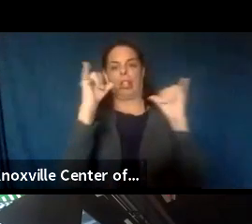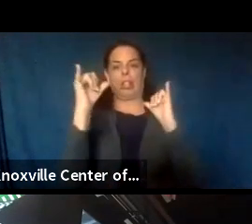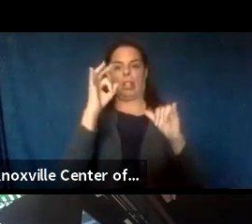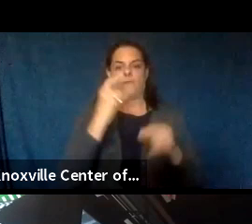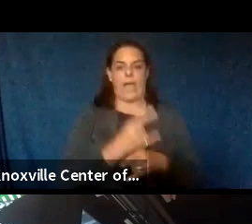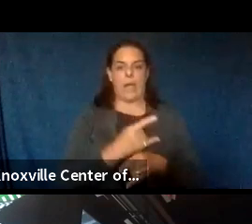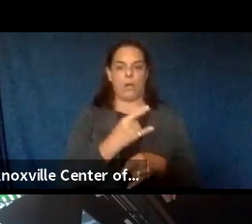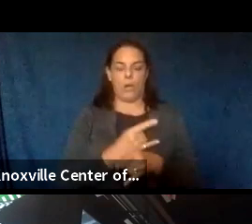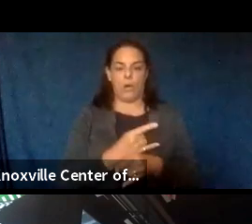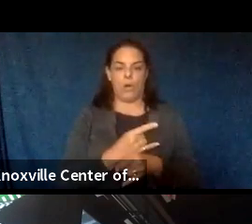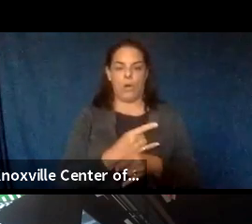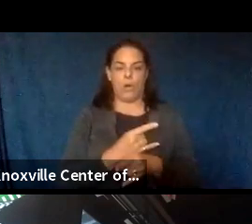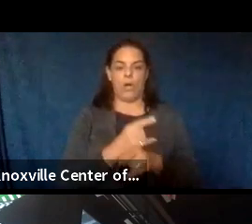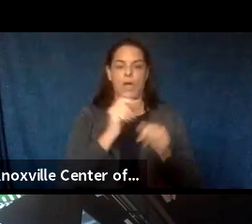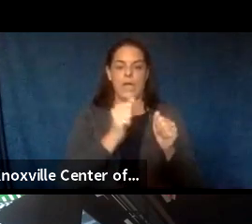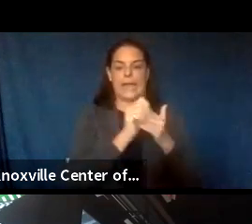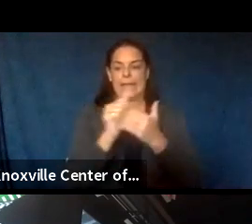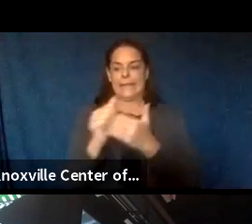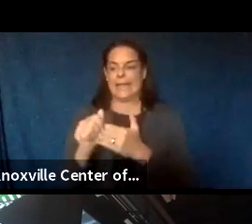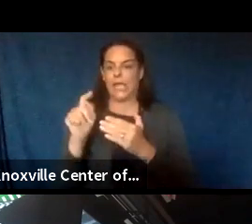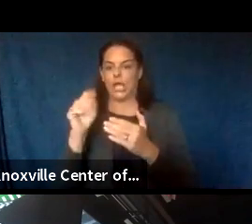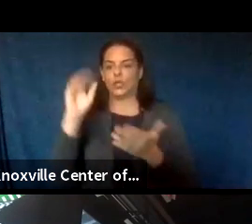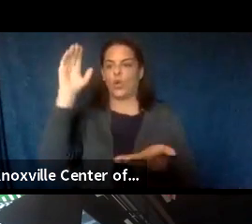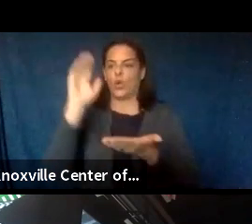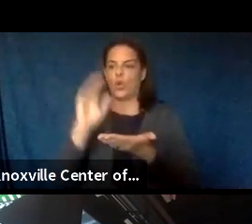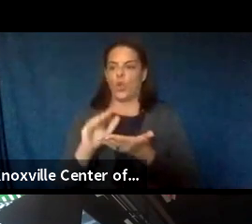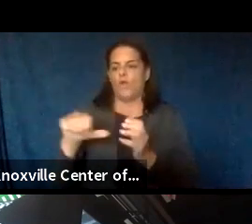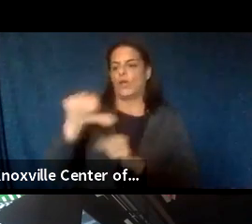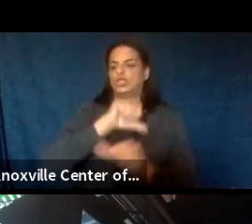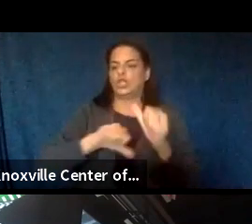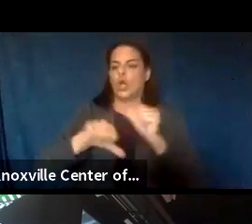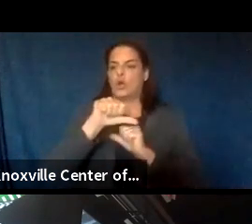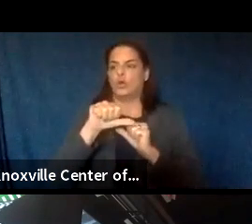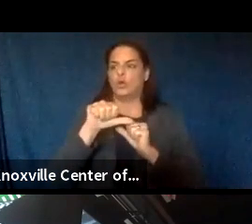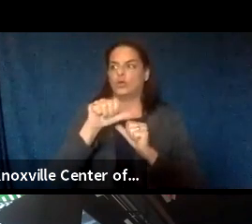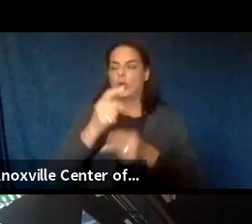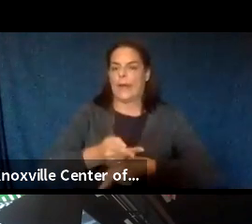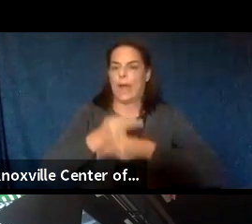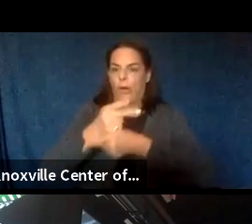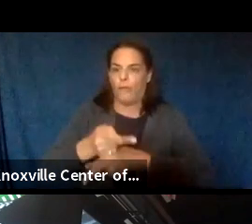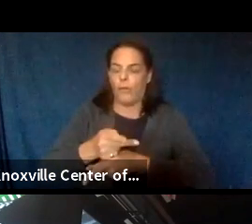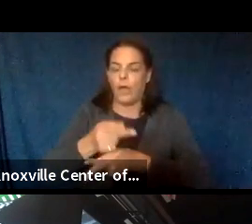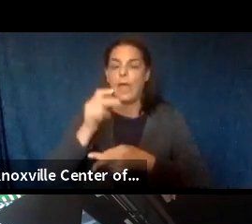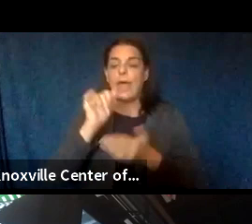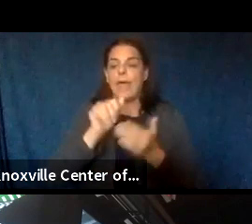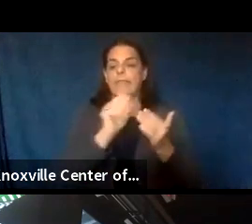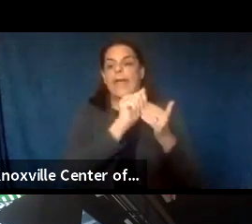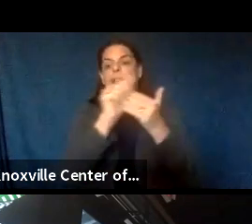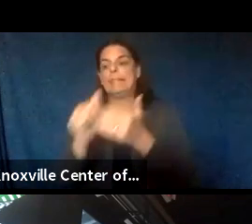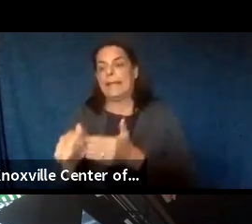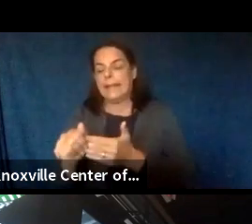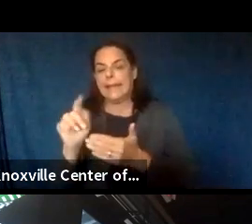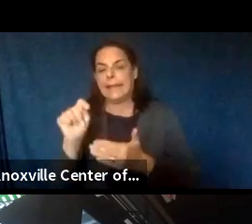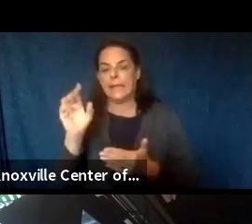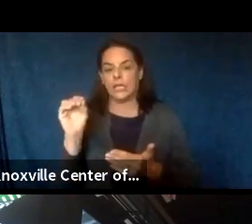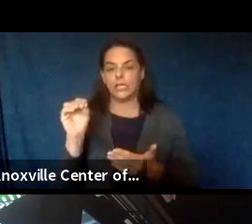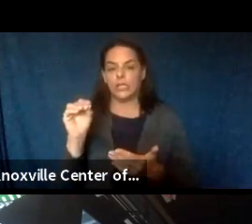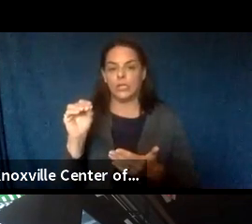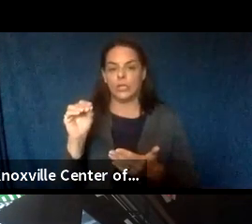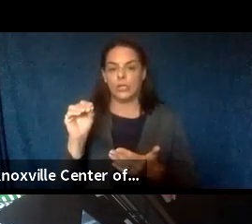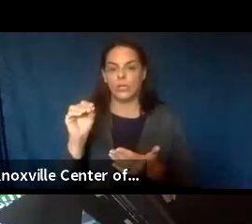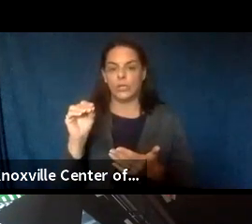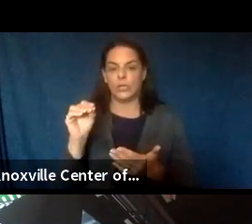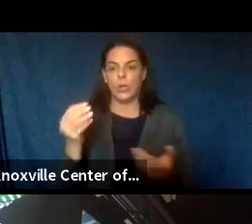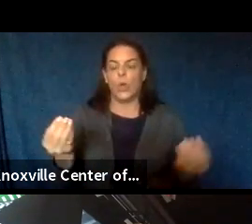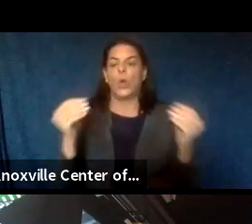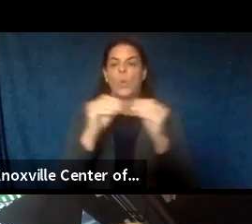alcohol leads to a lowering of social inhibition, which leads to